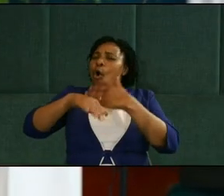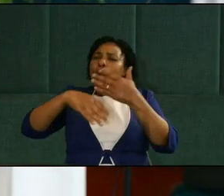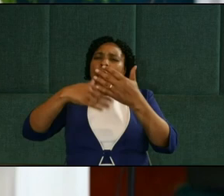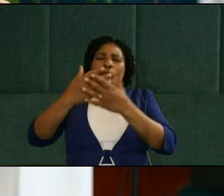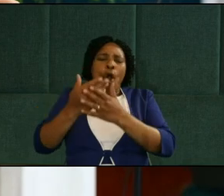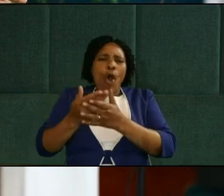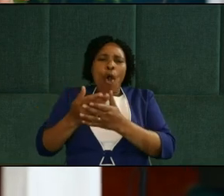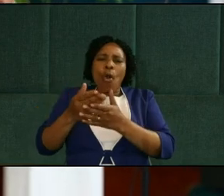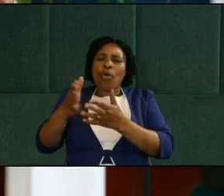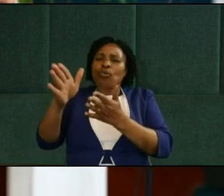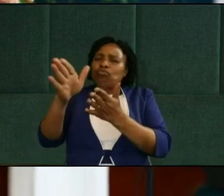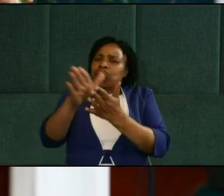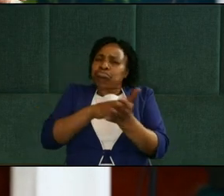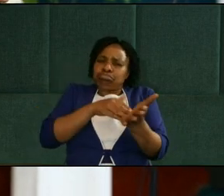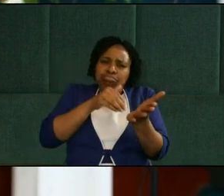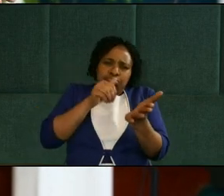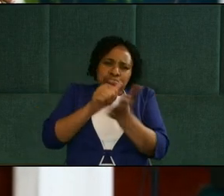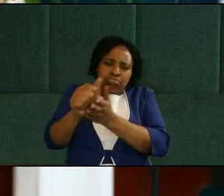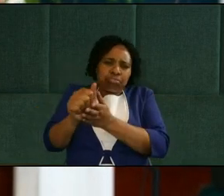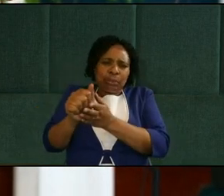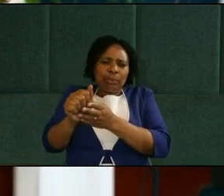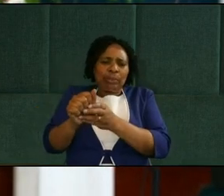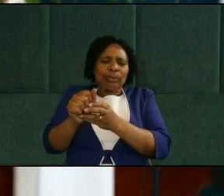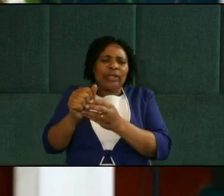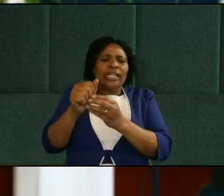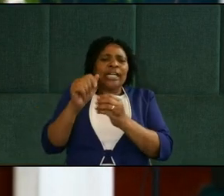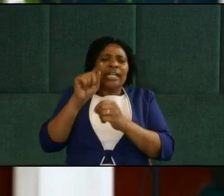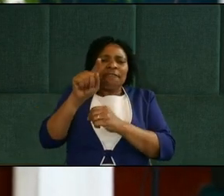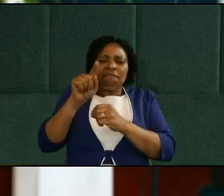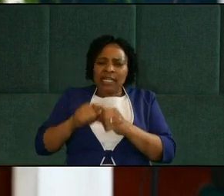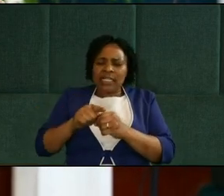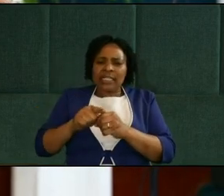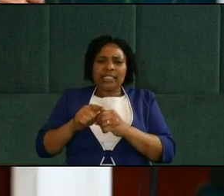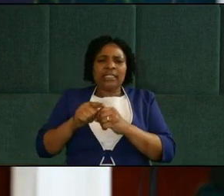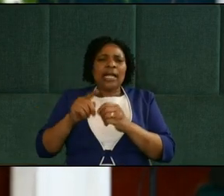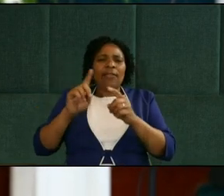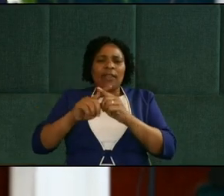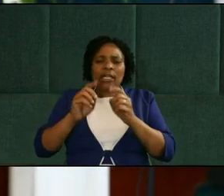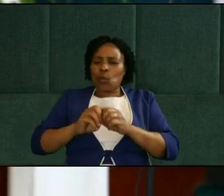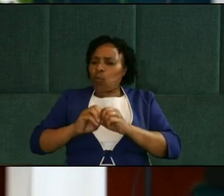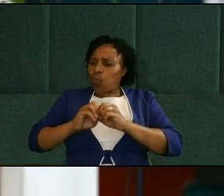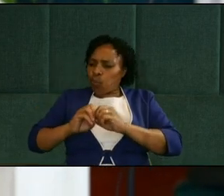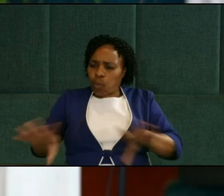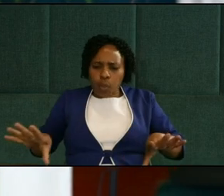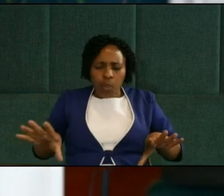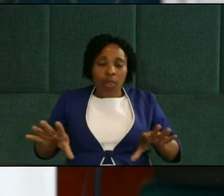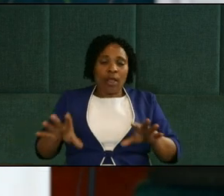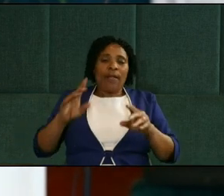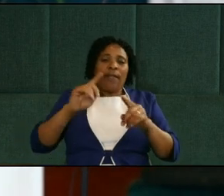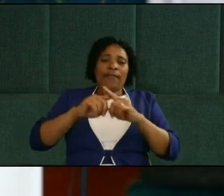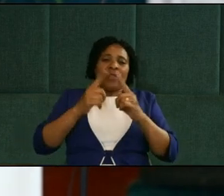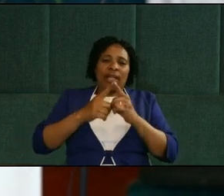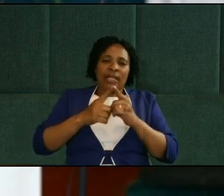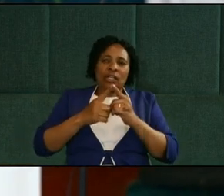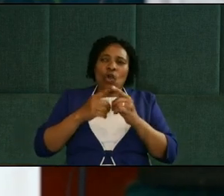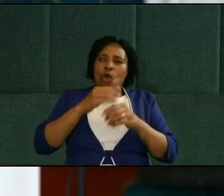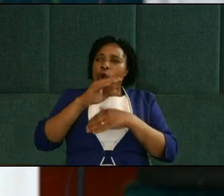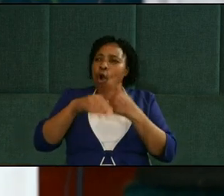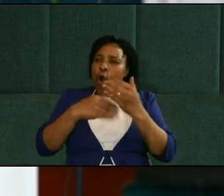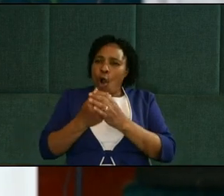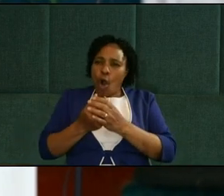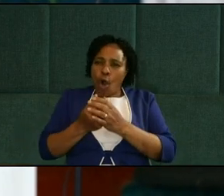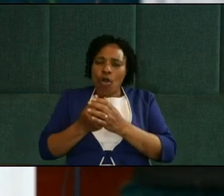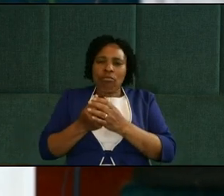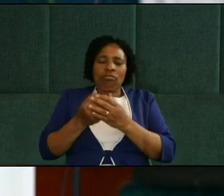They were crushed together and became like a chaff of the summer threshing floor. They become pieces, and the wind carried them